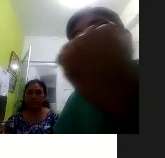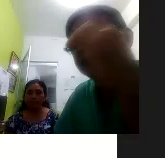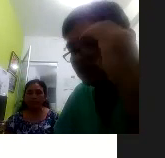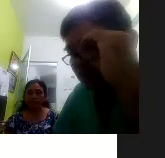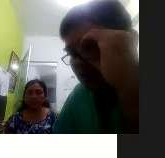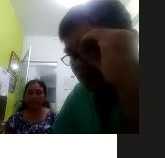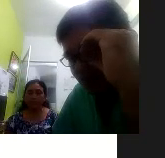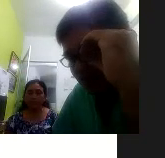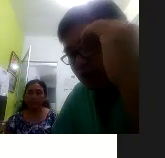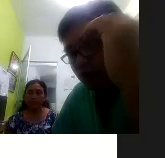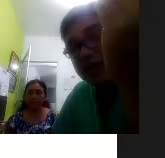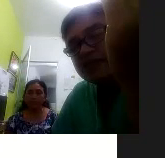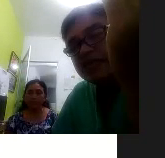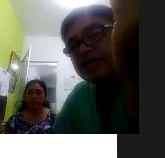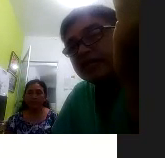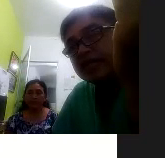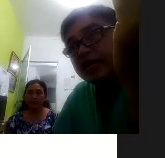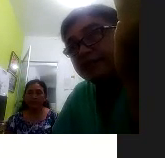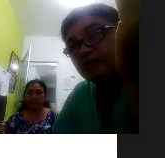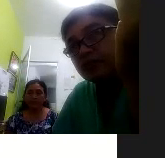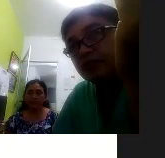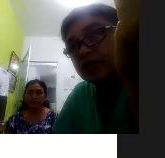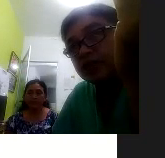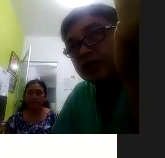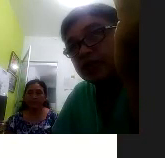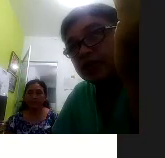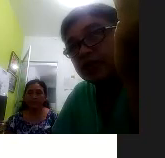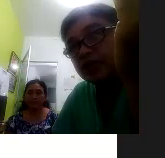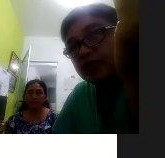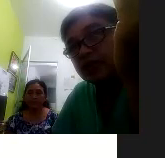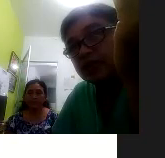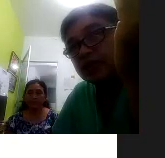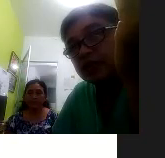increasing, but we can see then